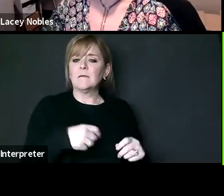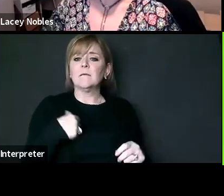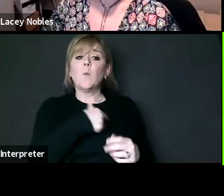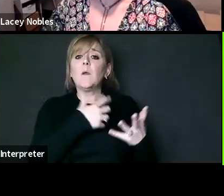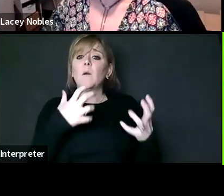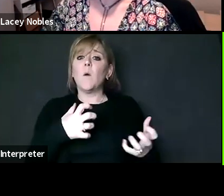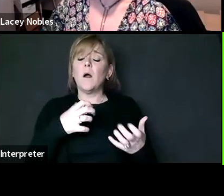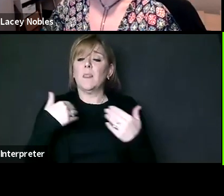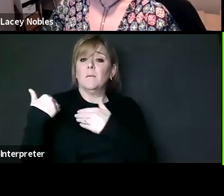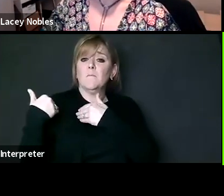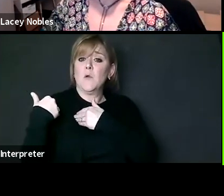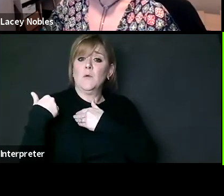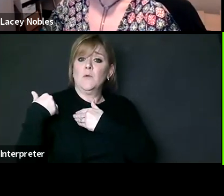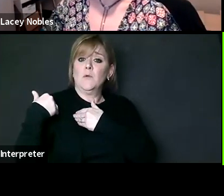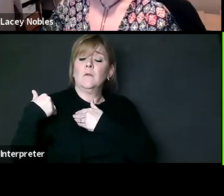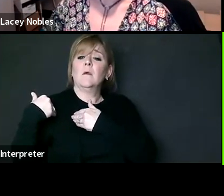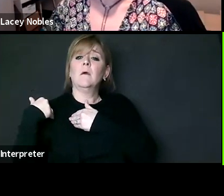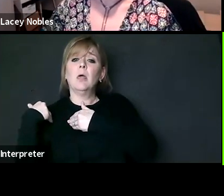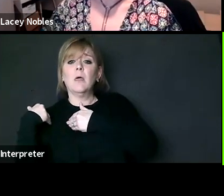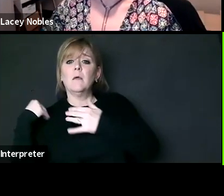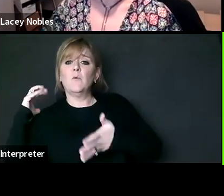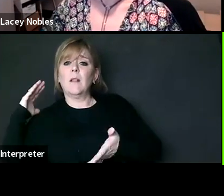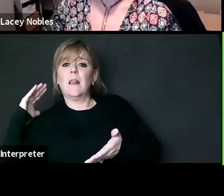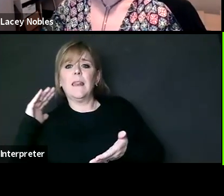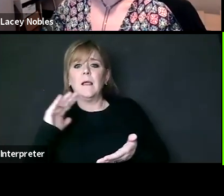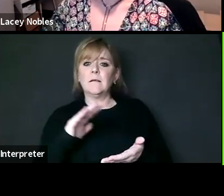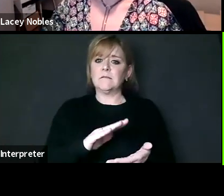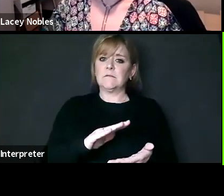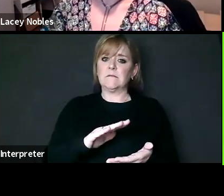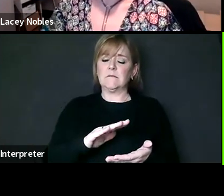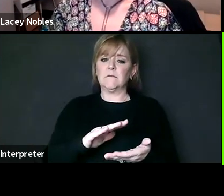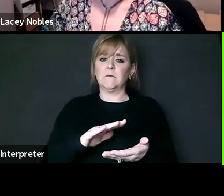get everybody, get things open again.